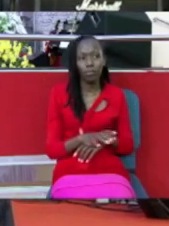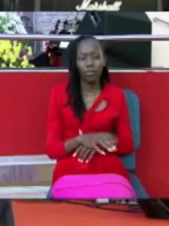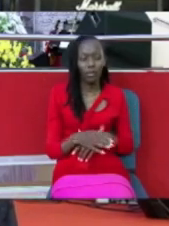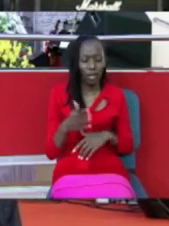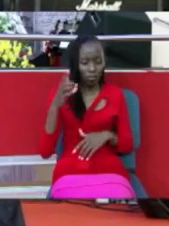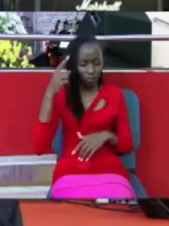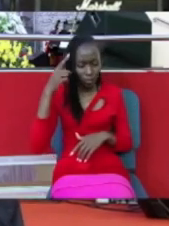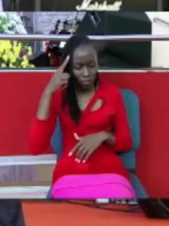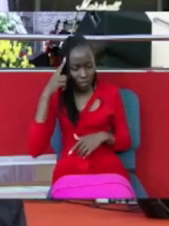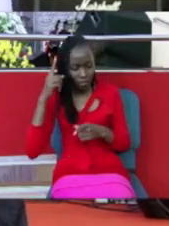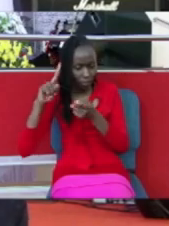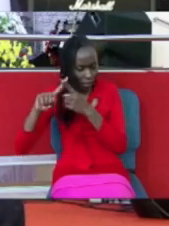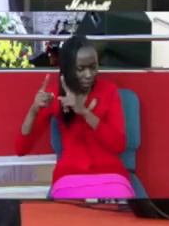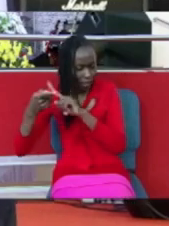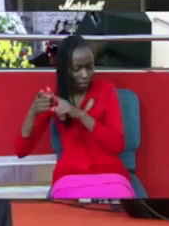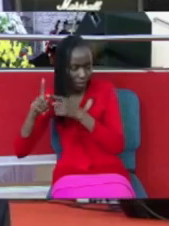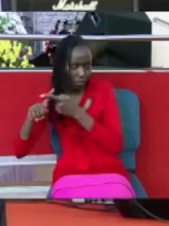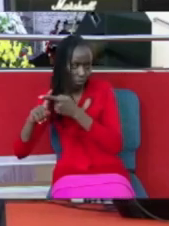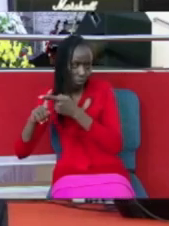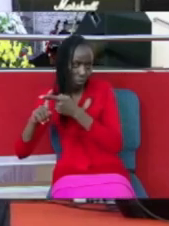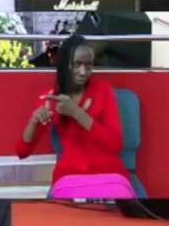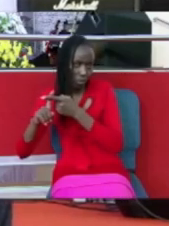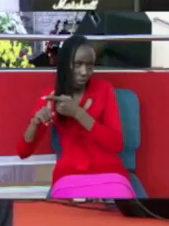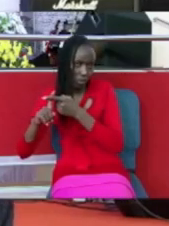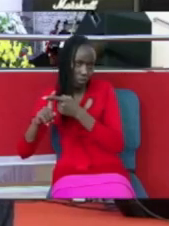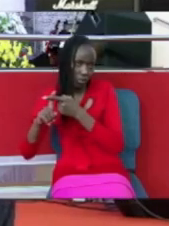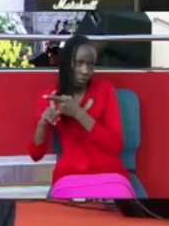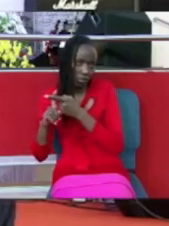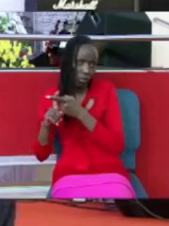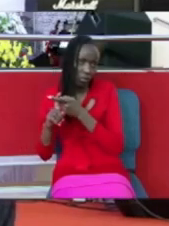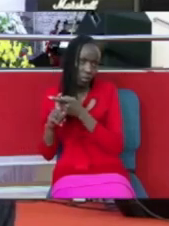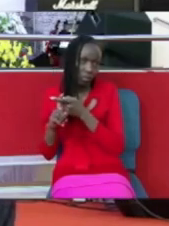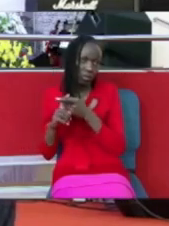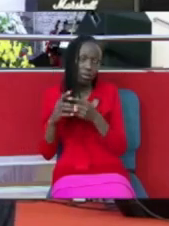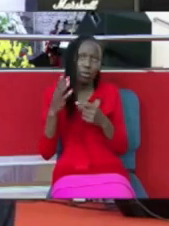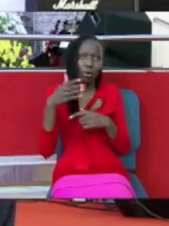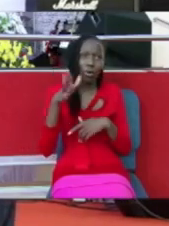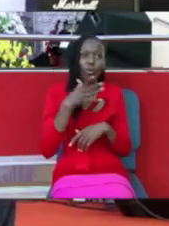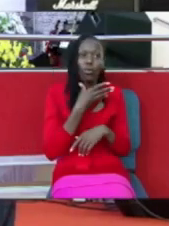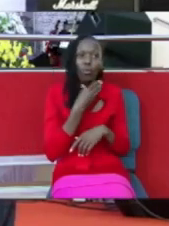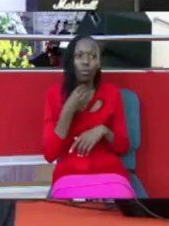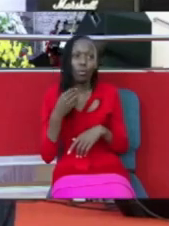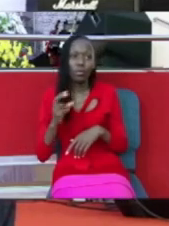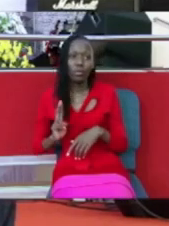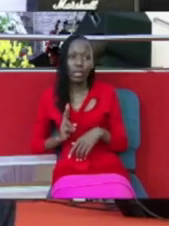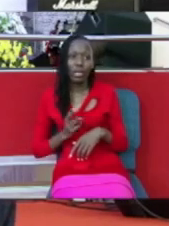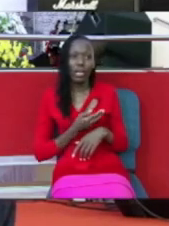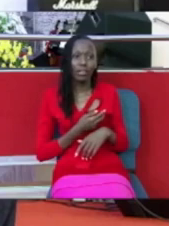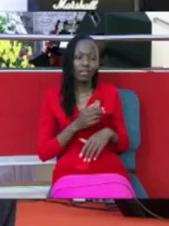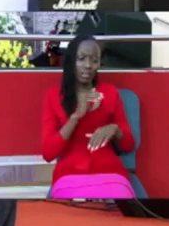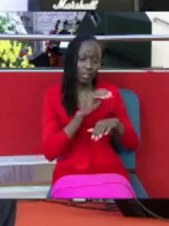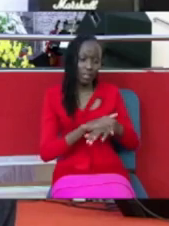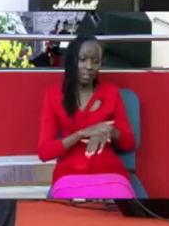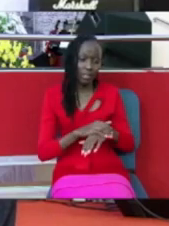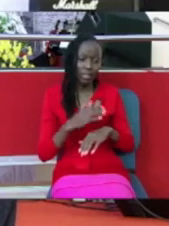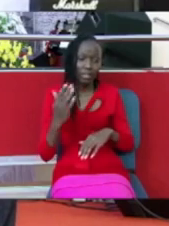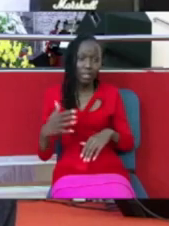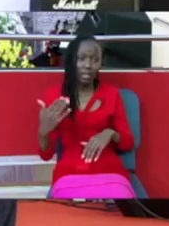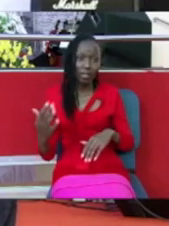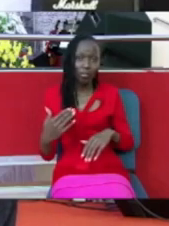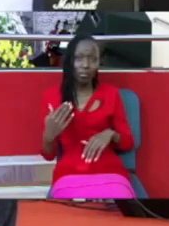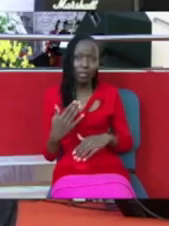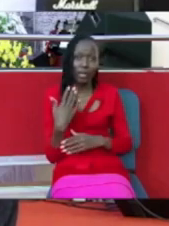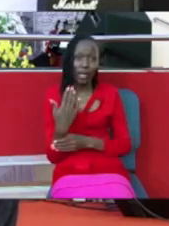Aha. Mawazo ama kutafakari mawazo yale. God wants us to get every ounce of